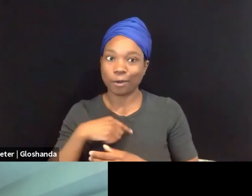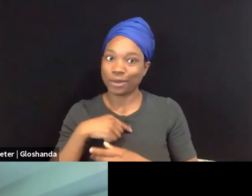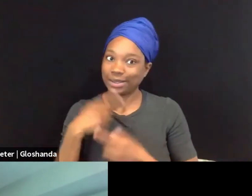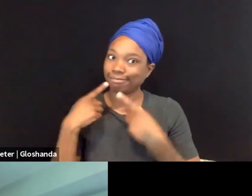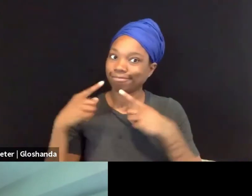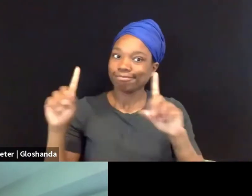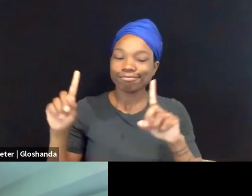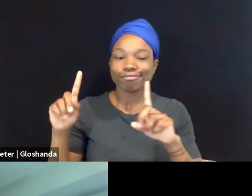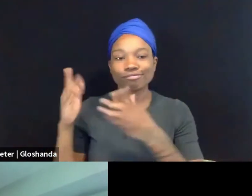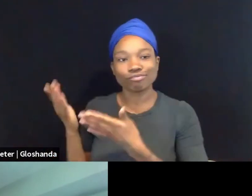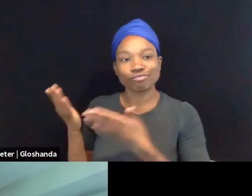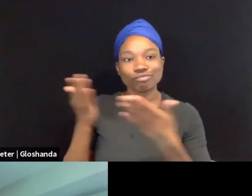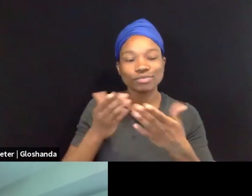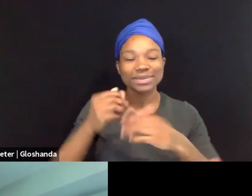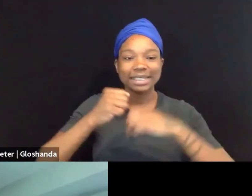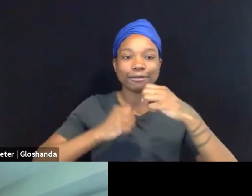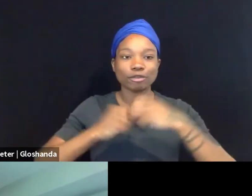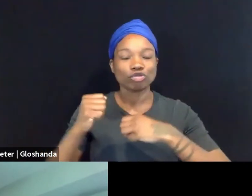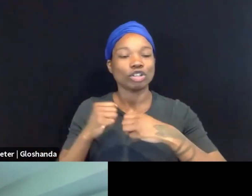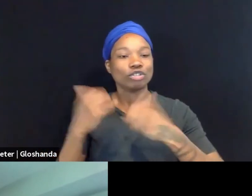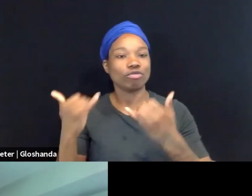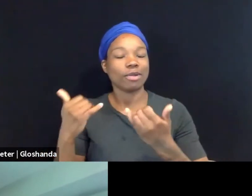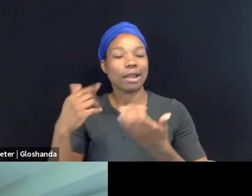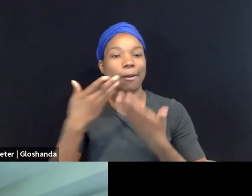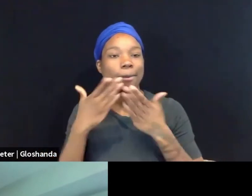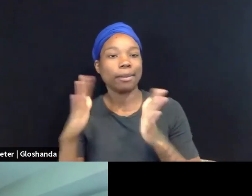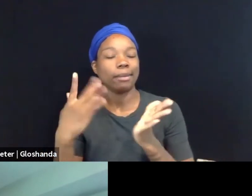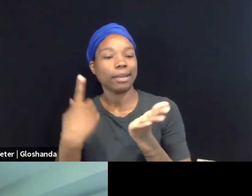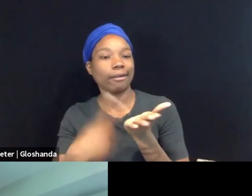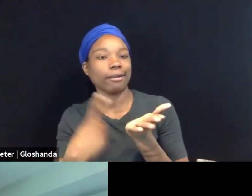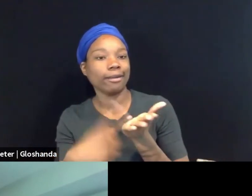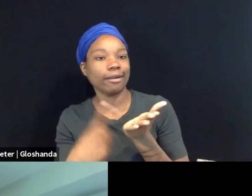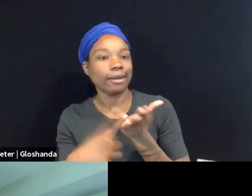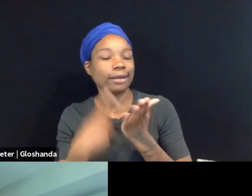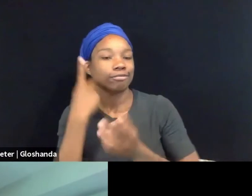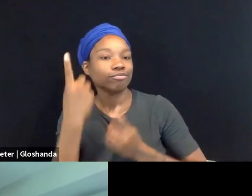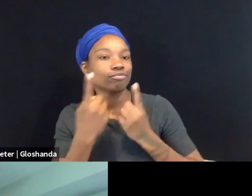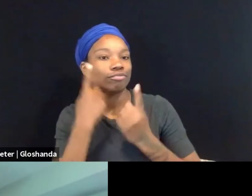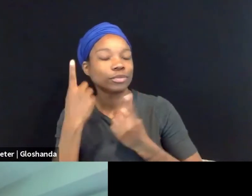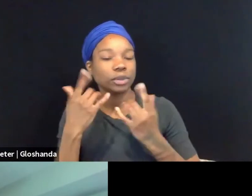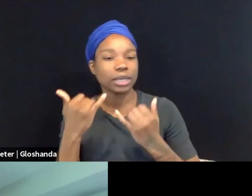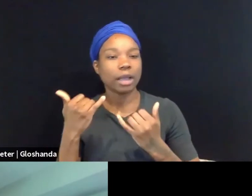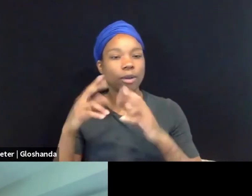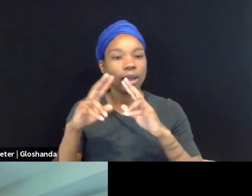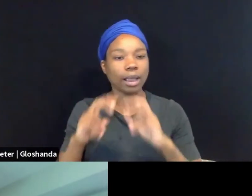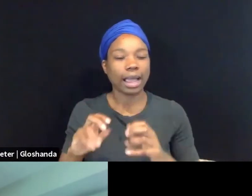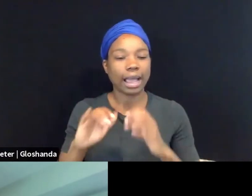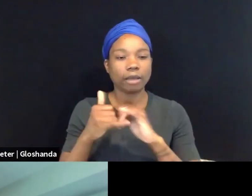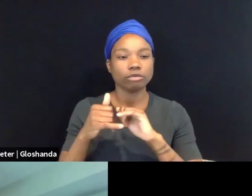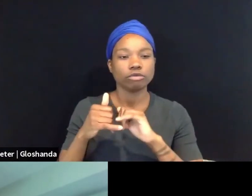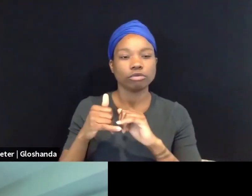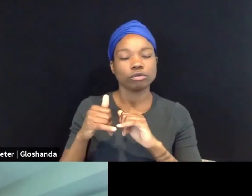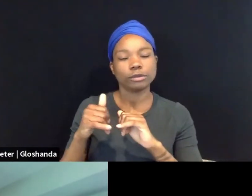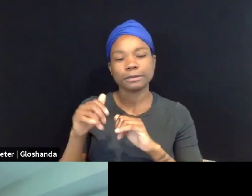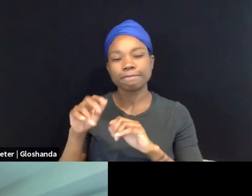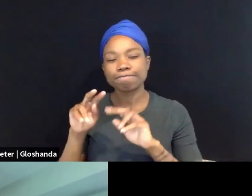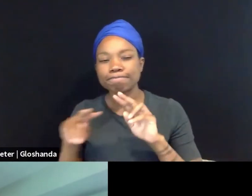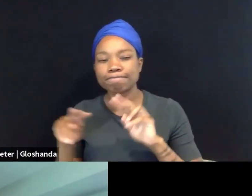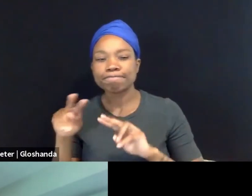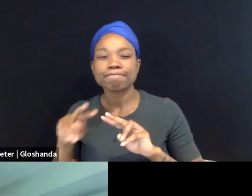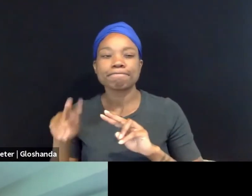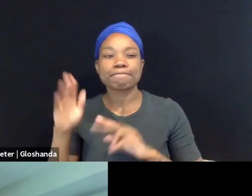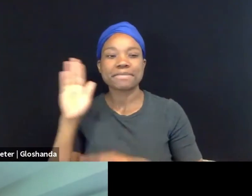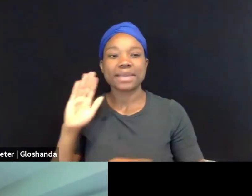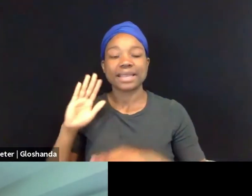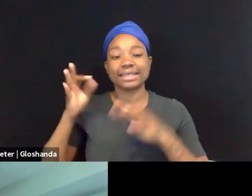now we're in the next phase of how can we do better? How can we look at decisions of the past, see how we may